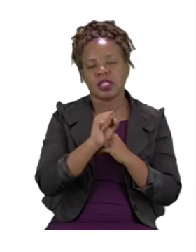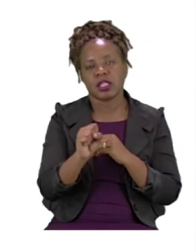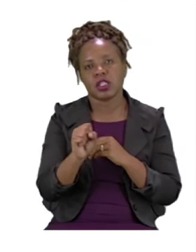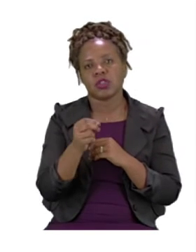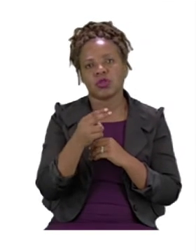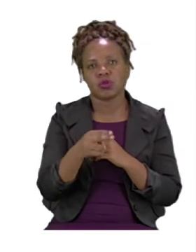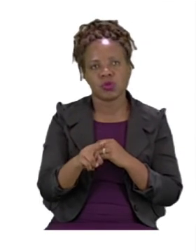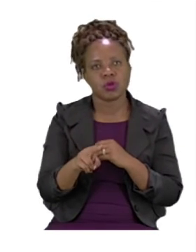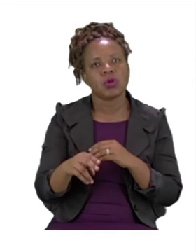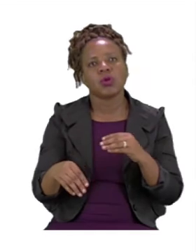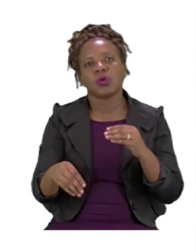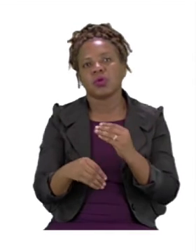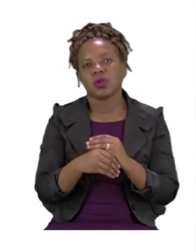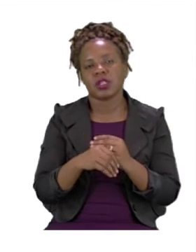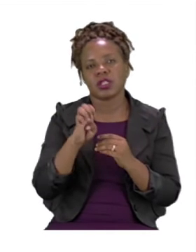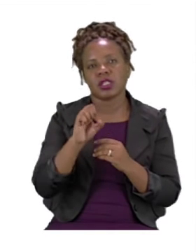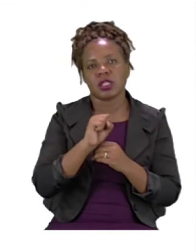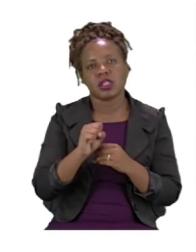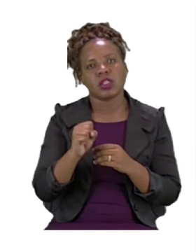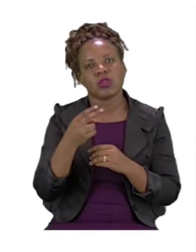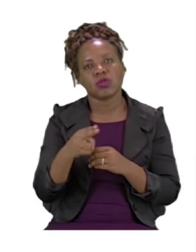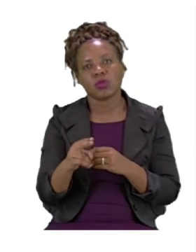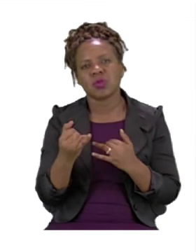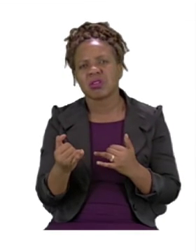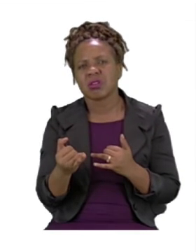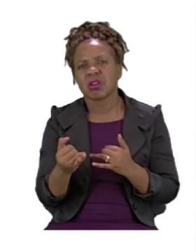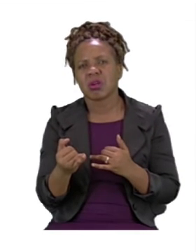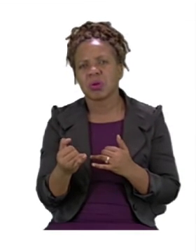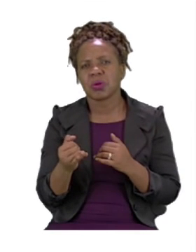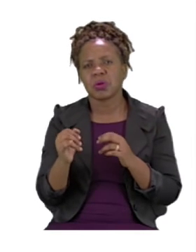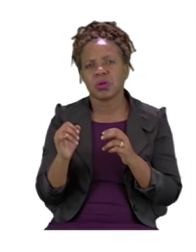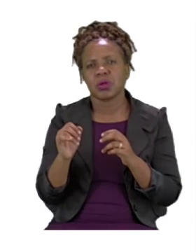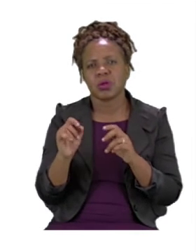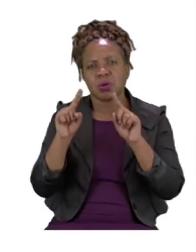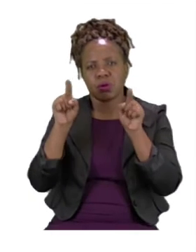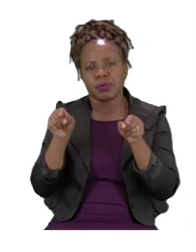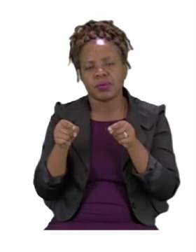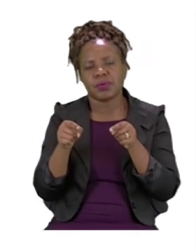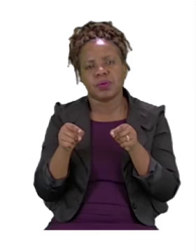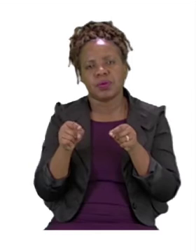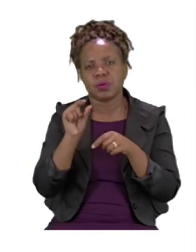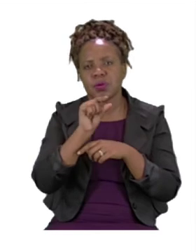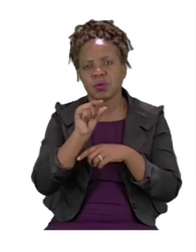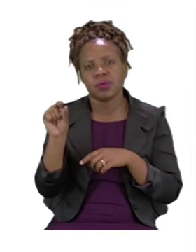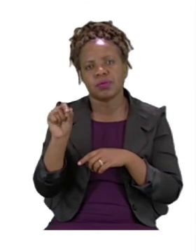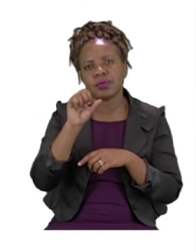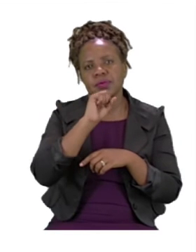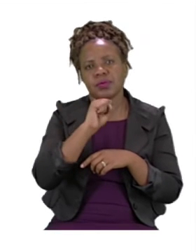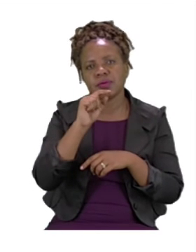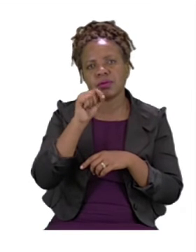verb is study. So we are going to write it the way it is because of the word